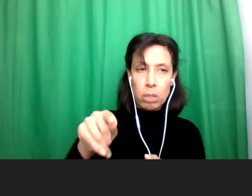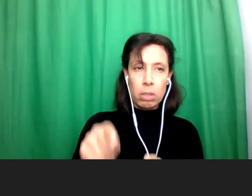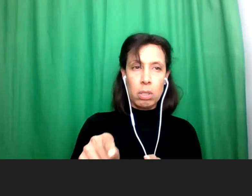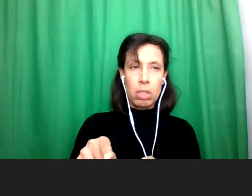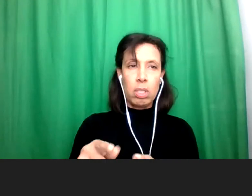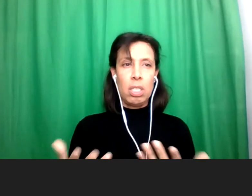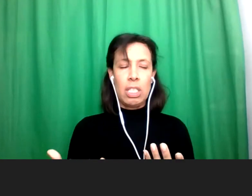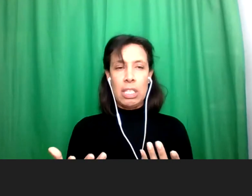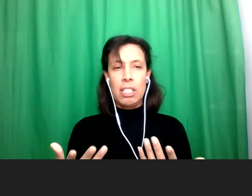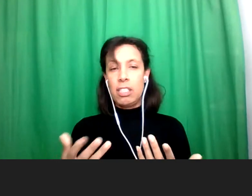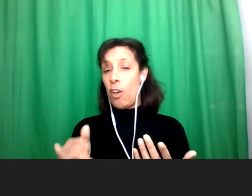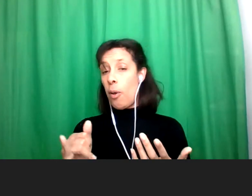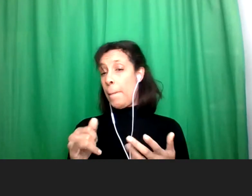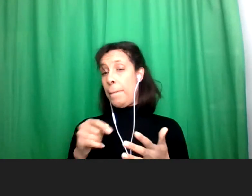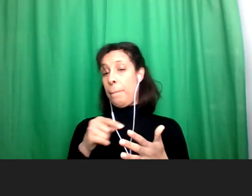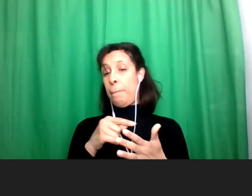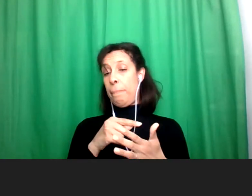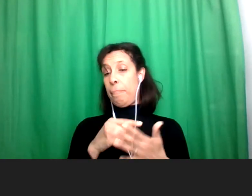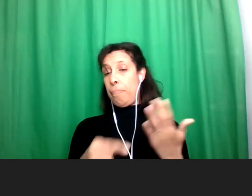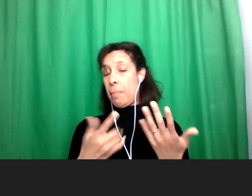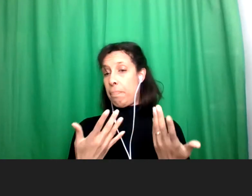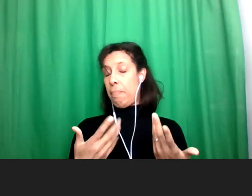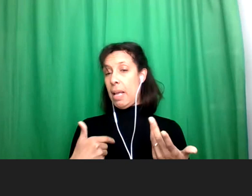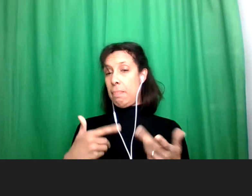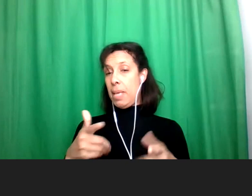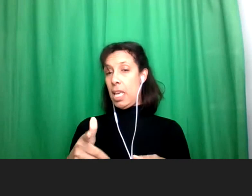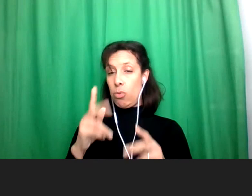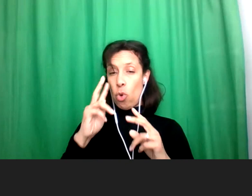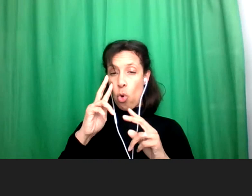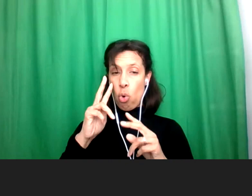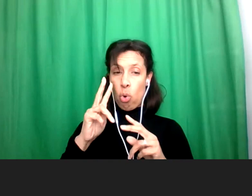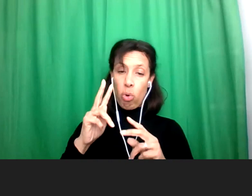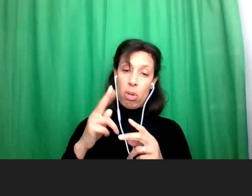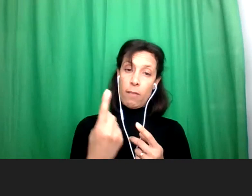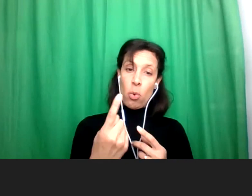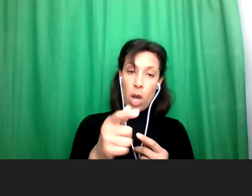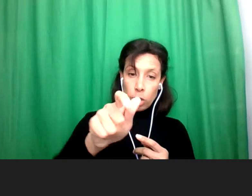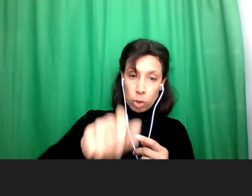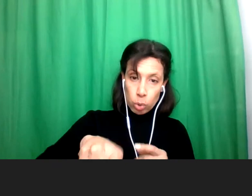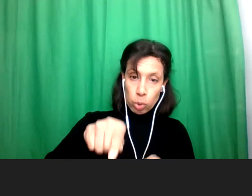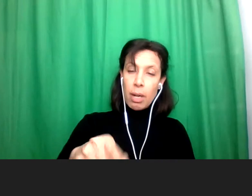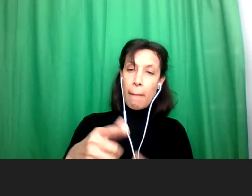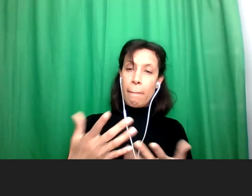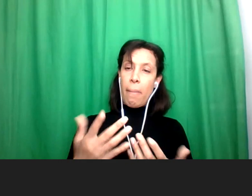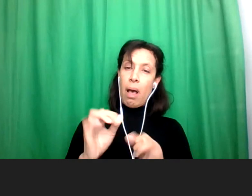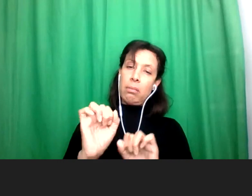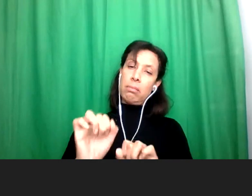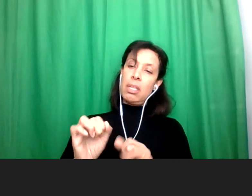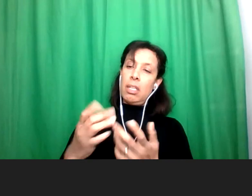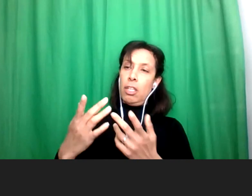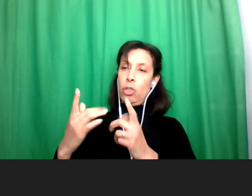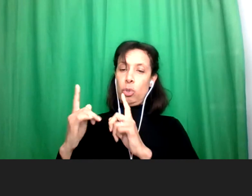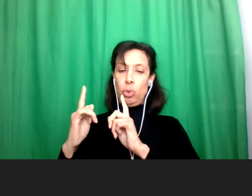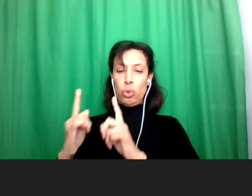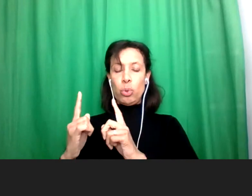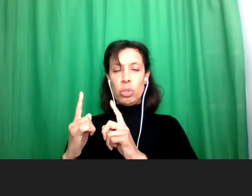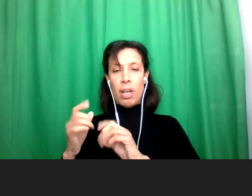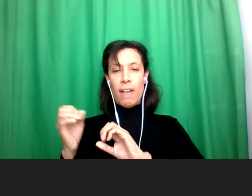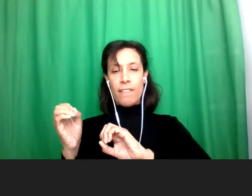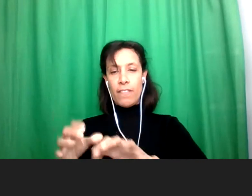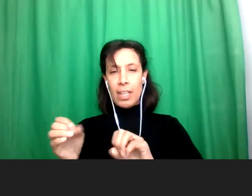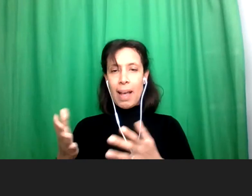of feedback in history, feedback in maths, feedback in English, 3 different teachers giving one pupil feedback.